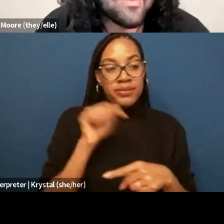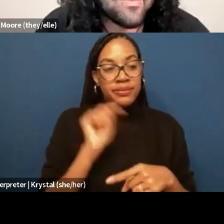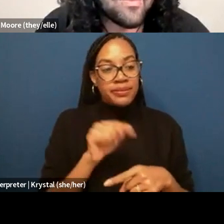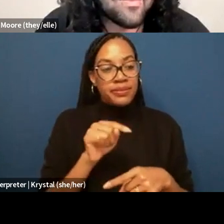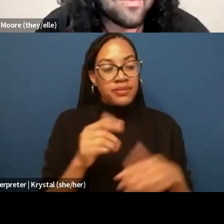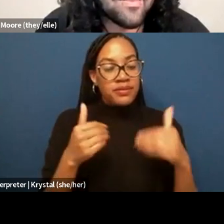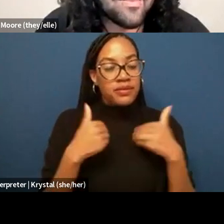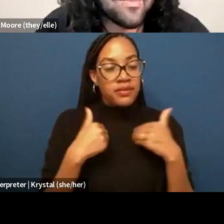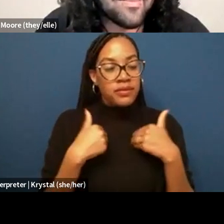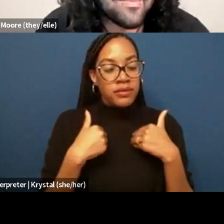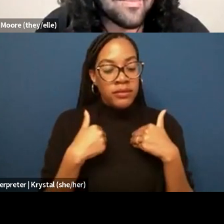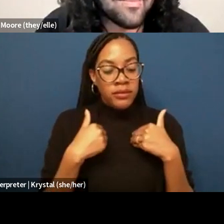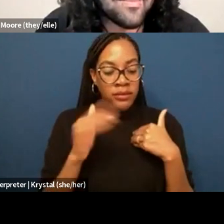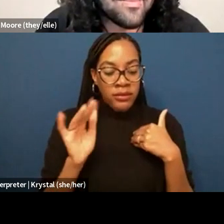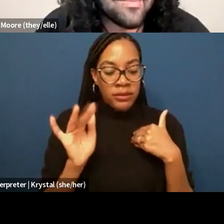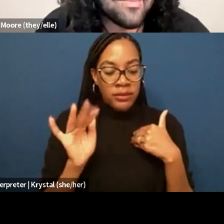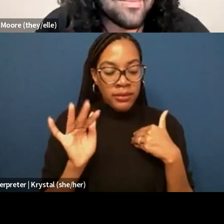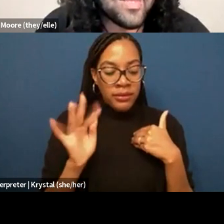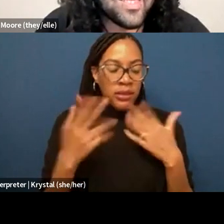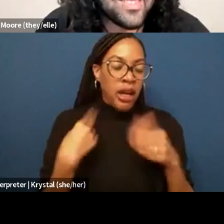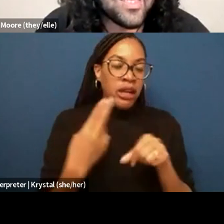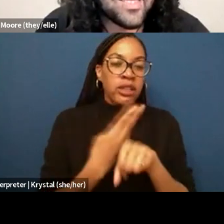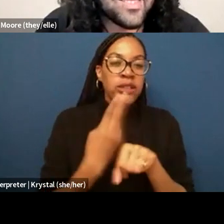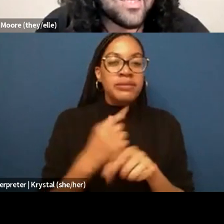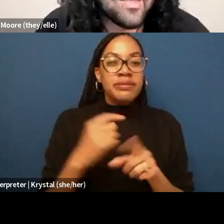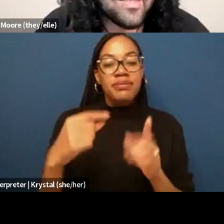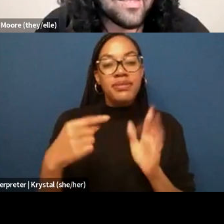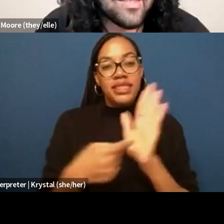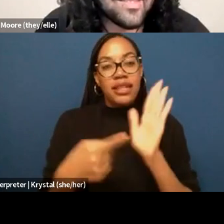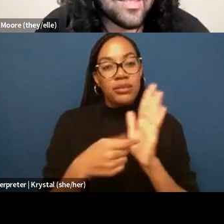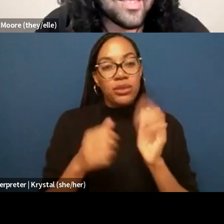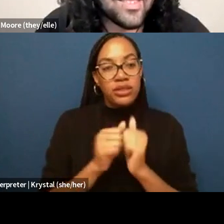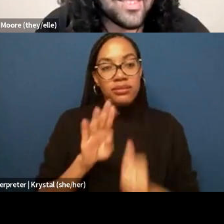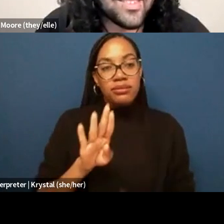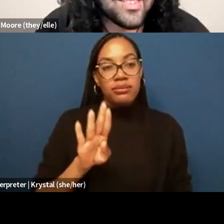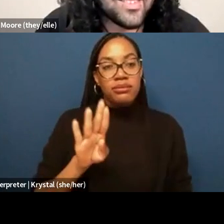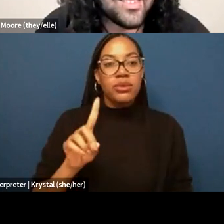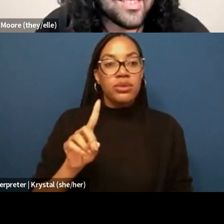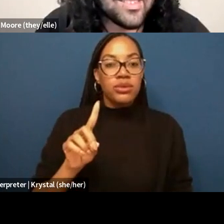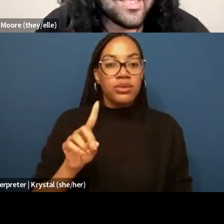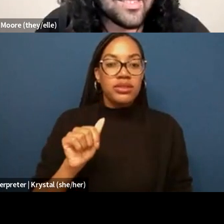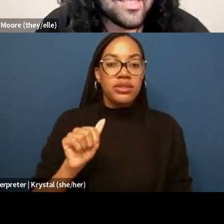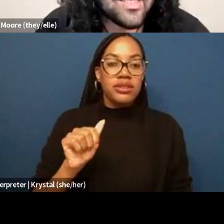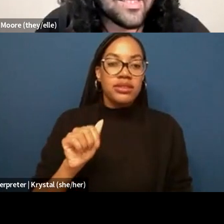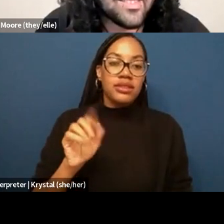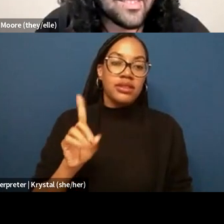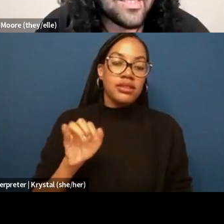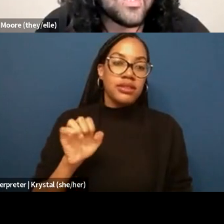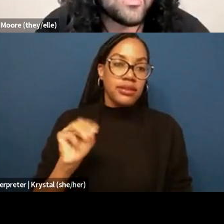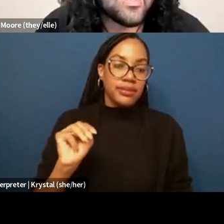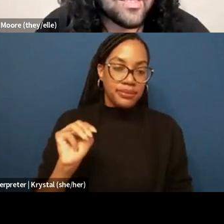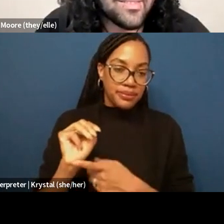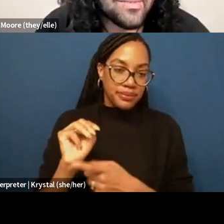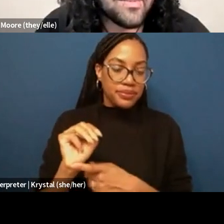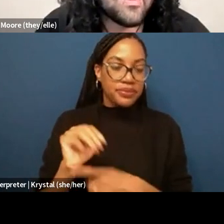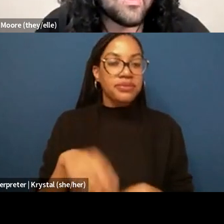I will use the example with Buddhism and my practice, actually the emphasis on lay